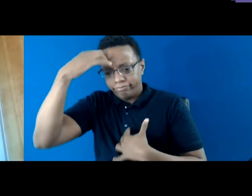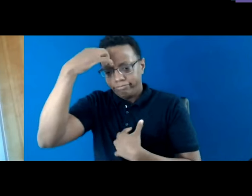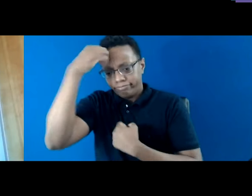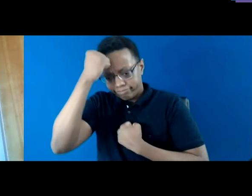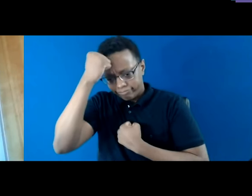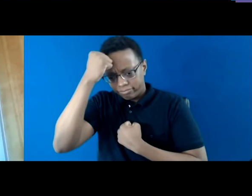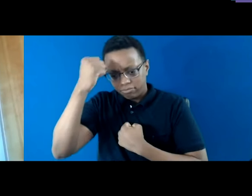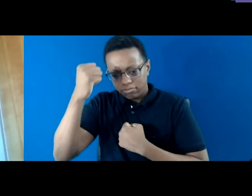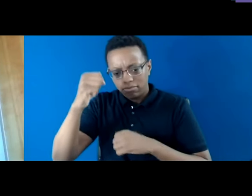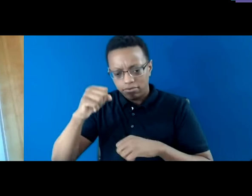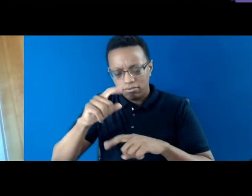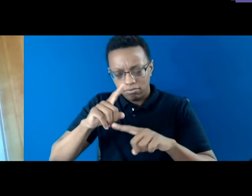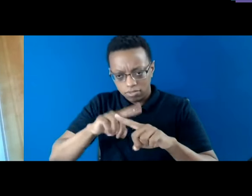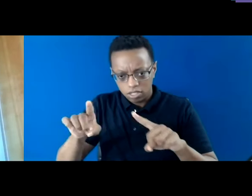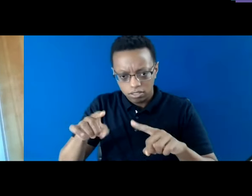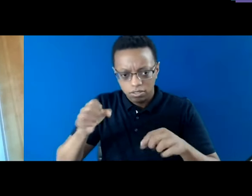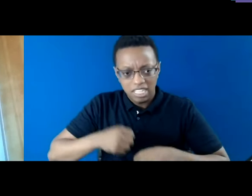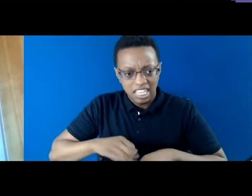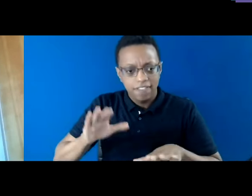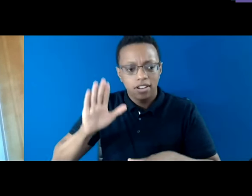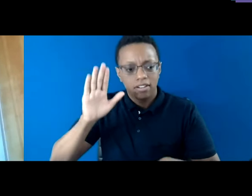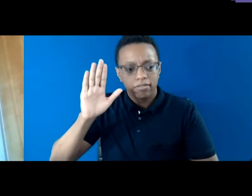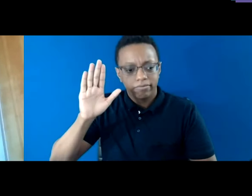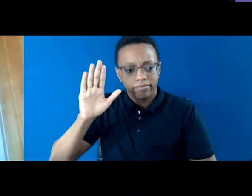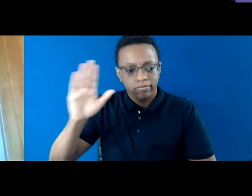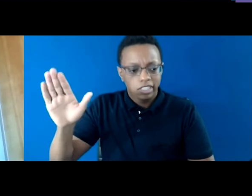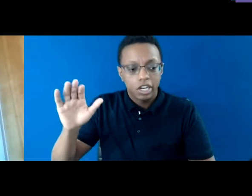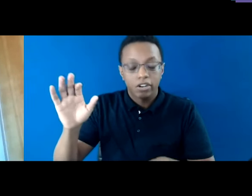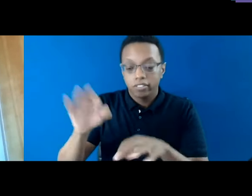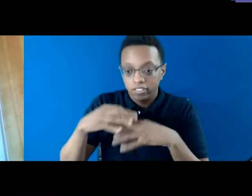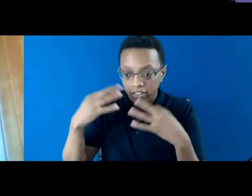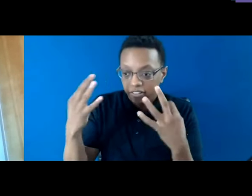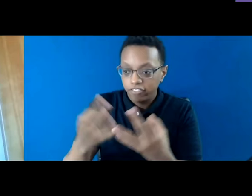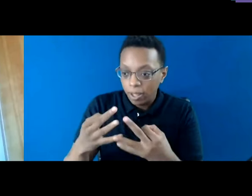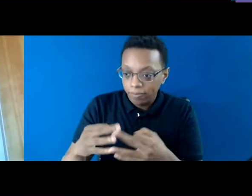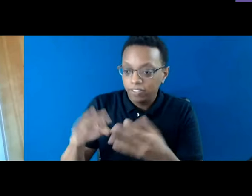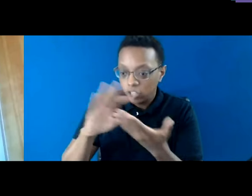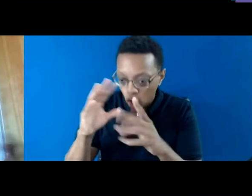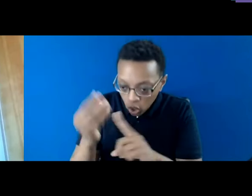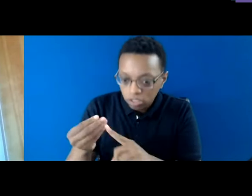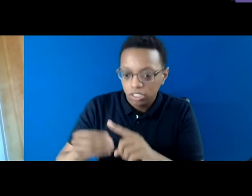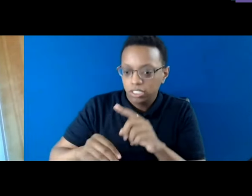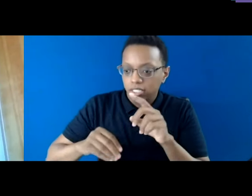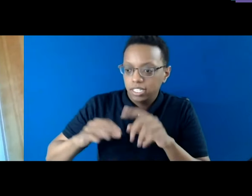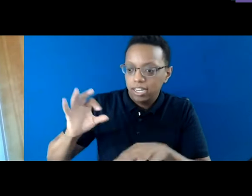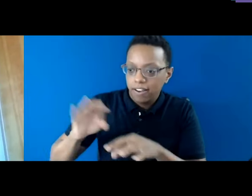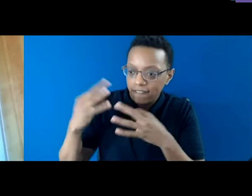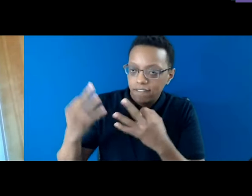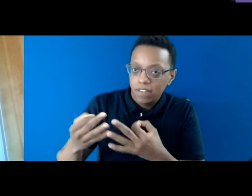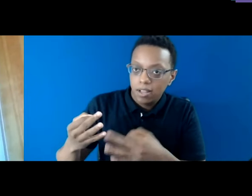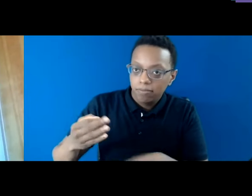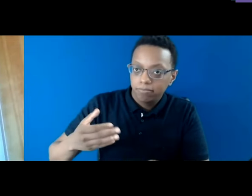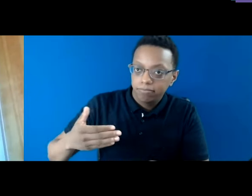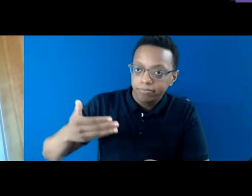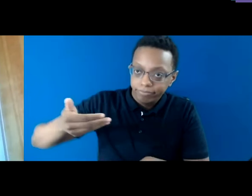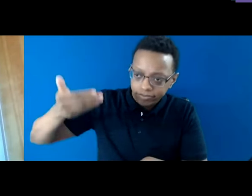music and culture and families? Whew, absolutely. I myself am a person